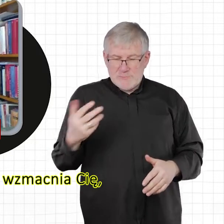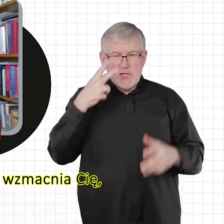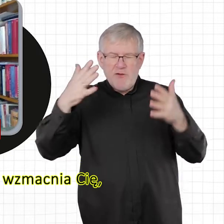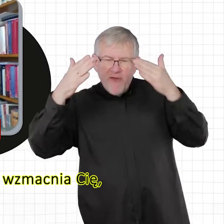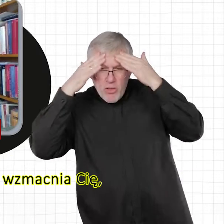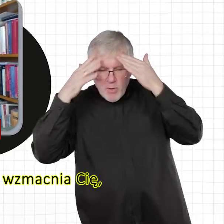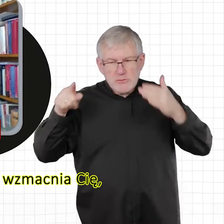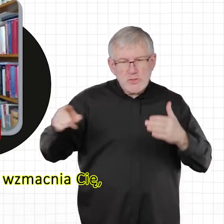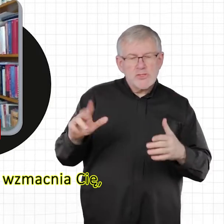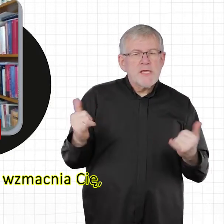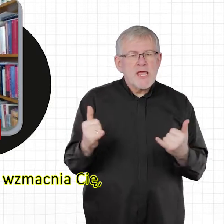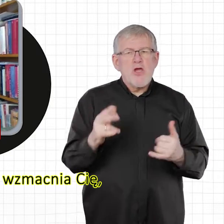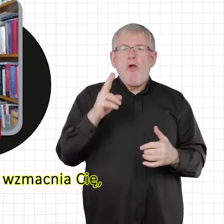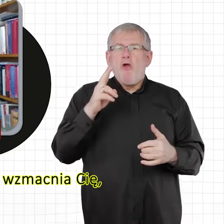your